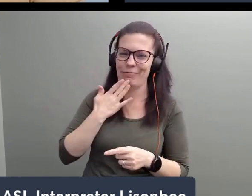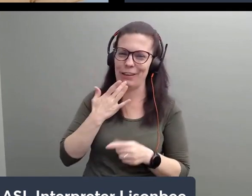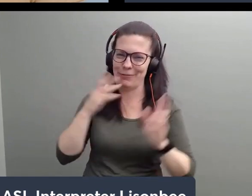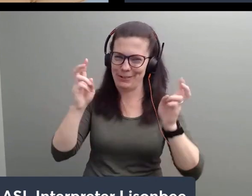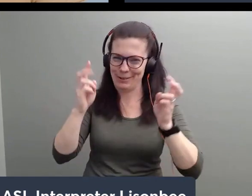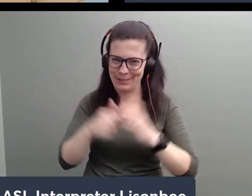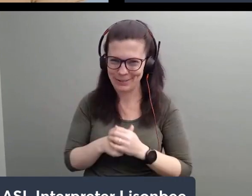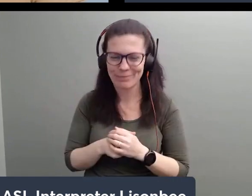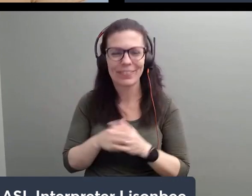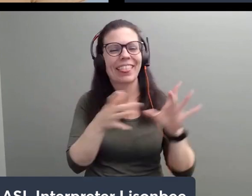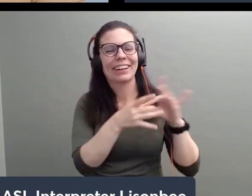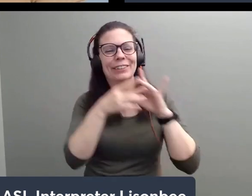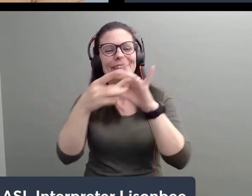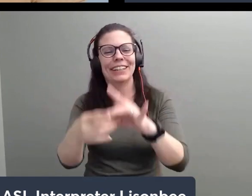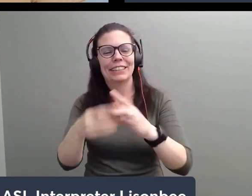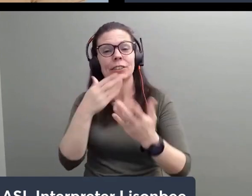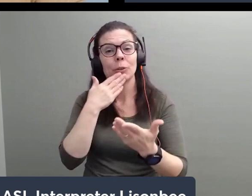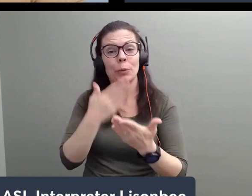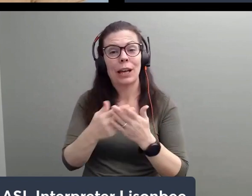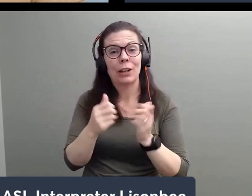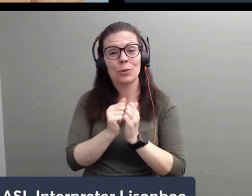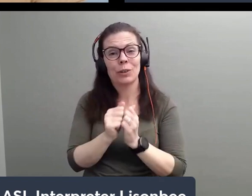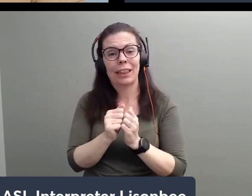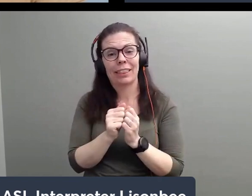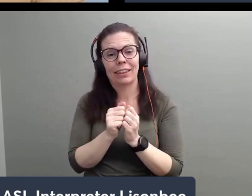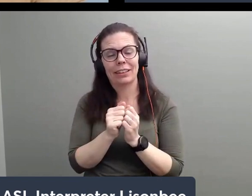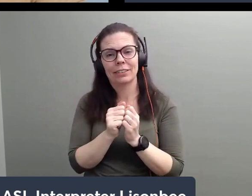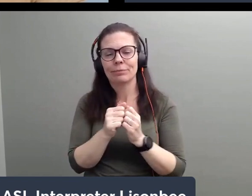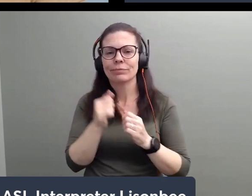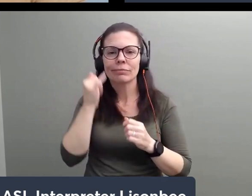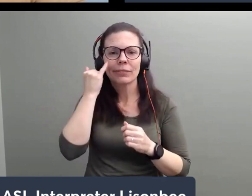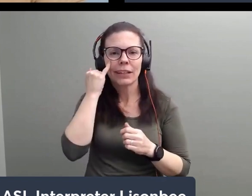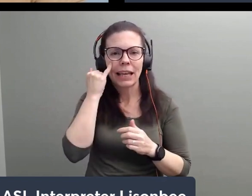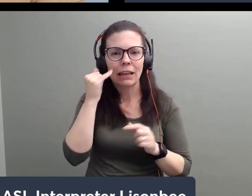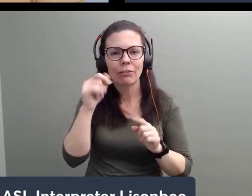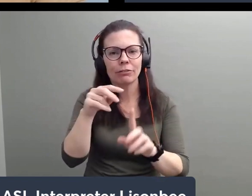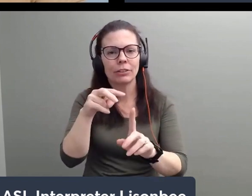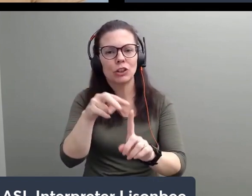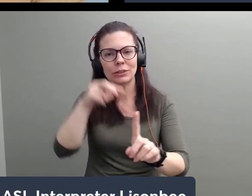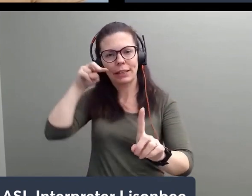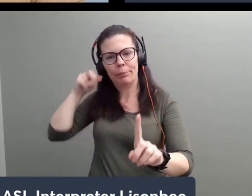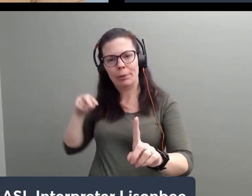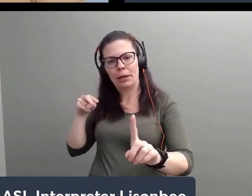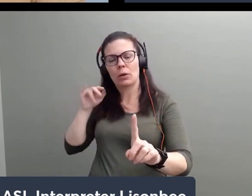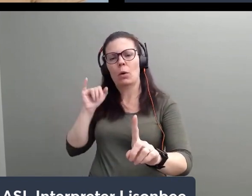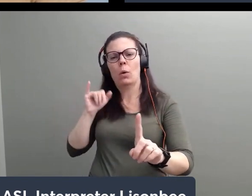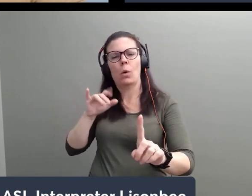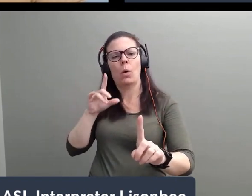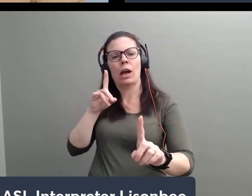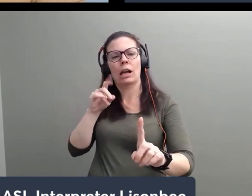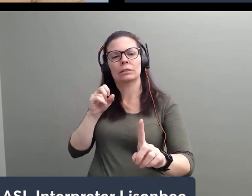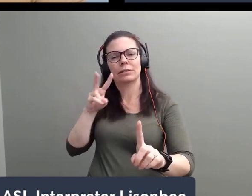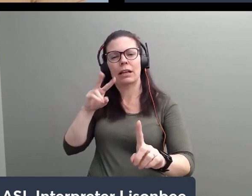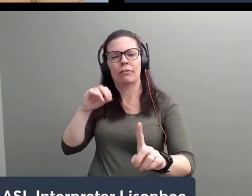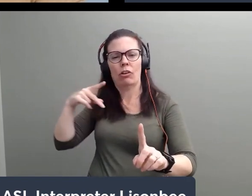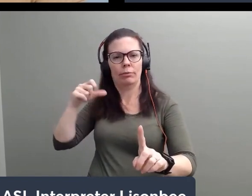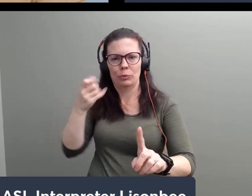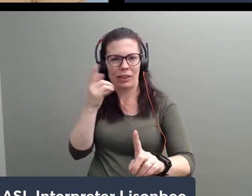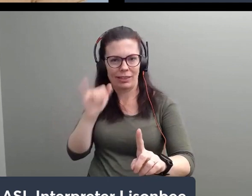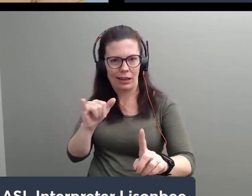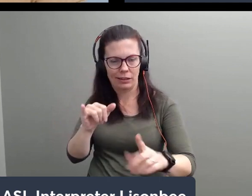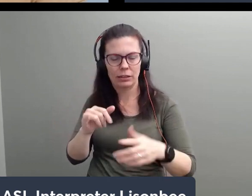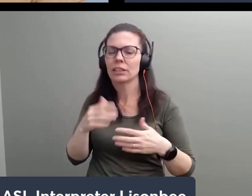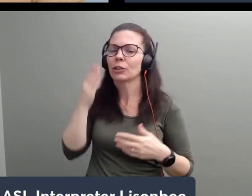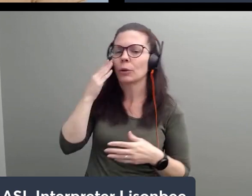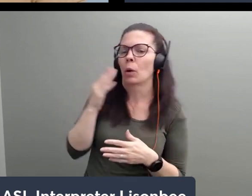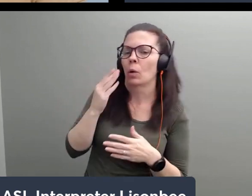because it ties very well into if you take one step back into what DevOps is in the first place, right? So DevOps, as we know,